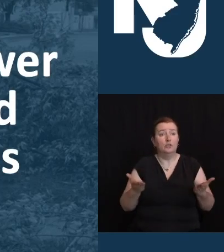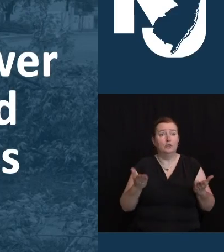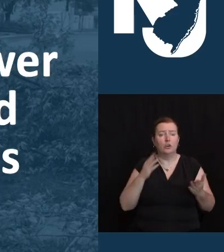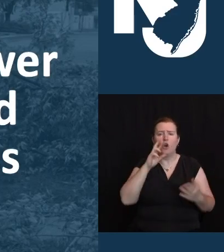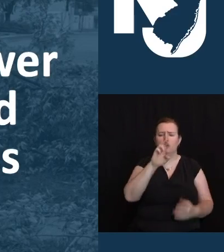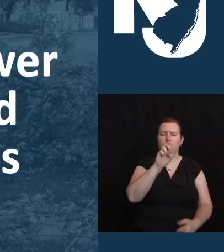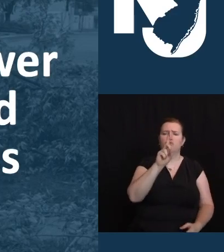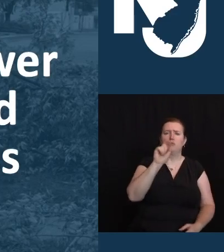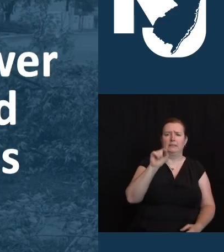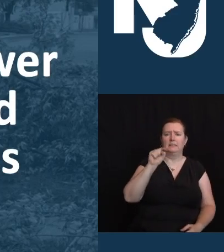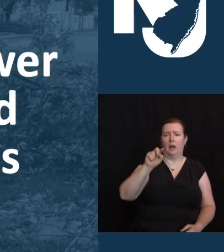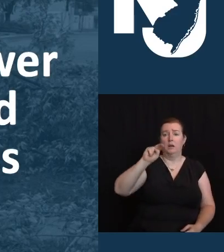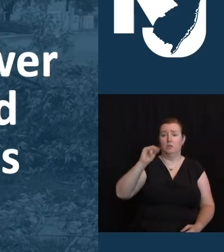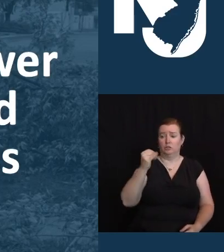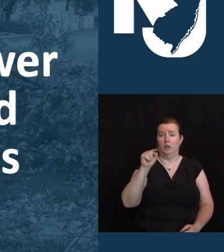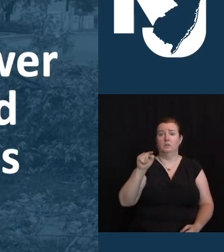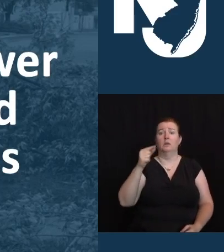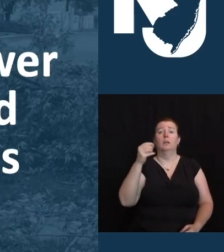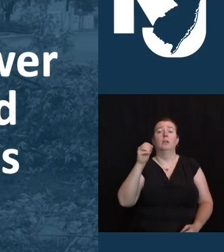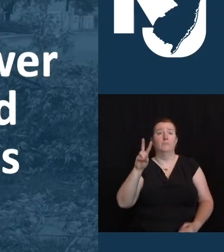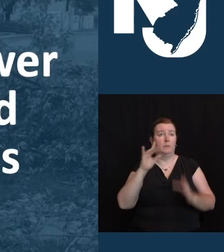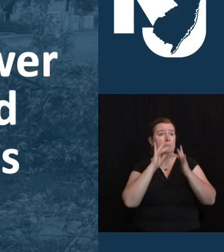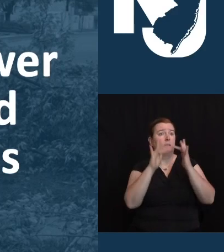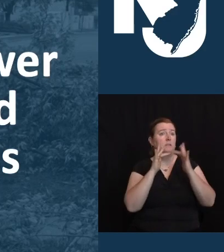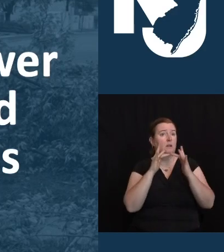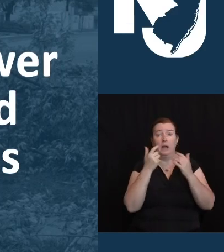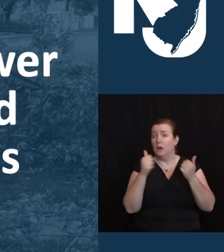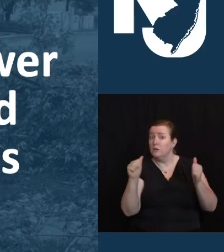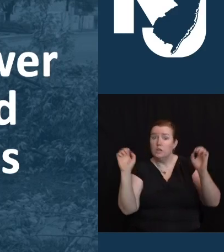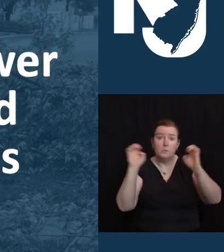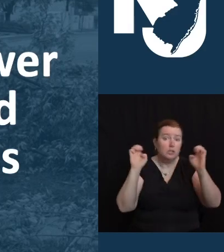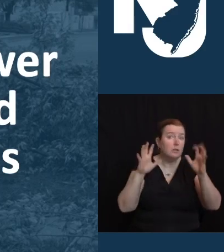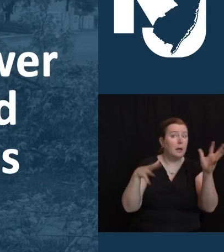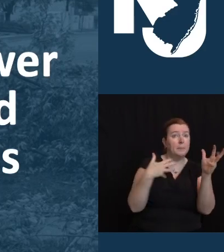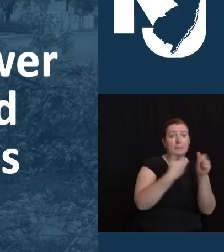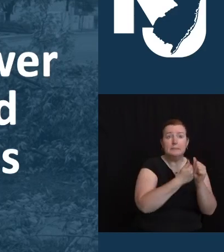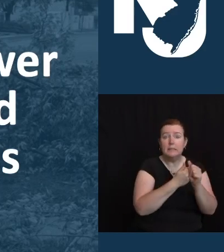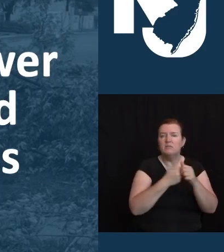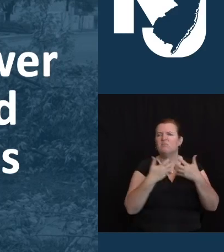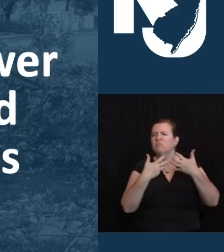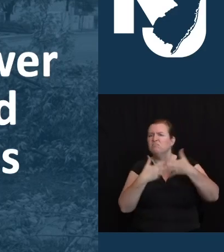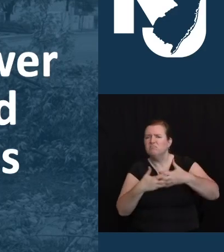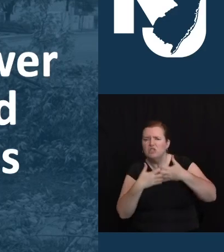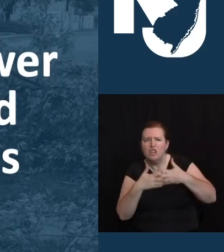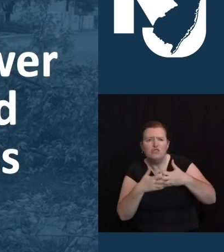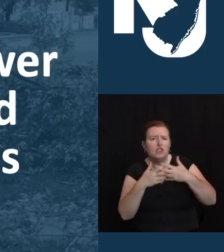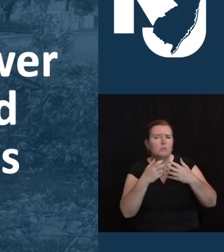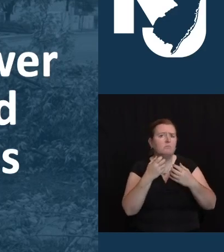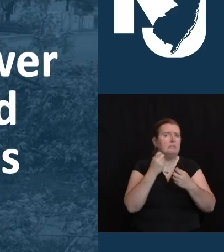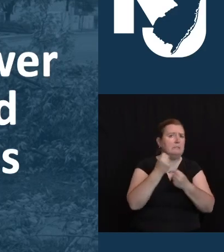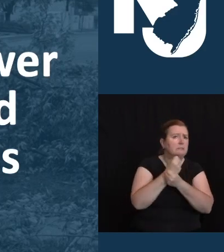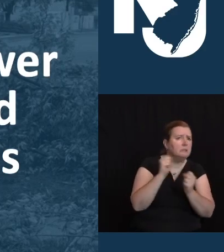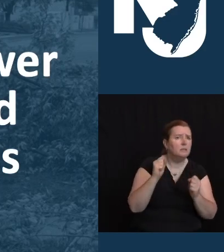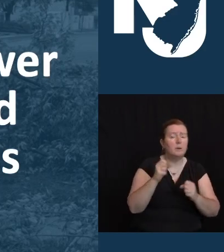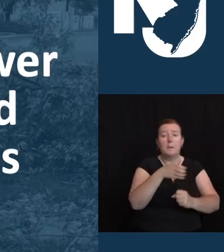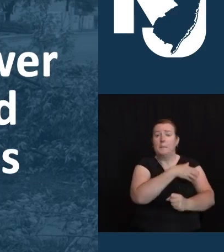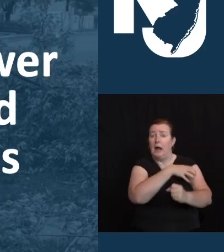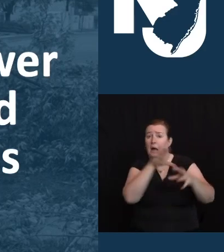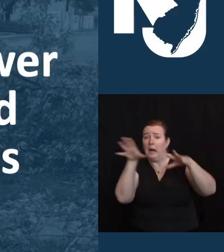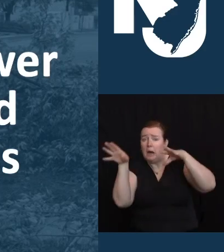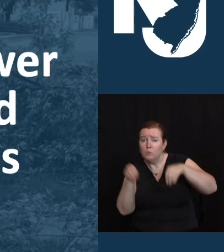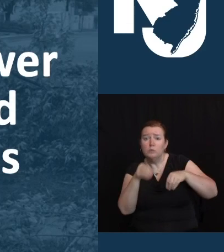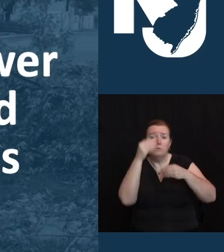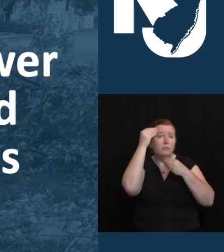ready.nj.gov for any emergency updates, generator safety tips, power outage information, and other vital